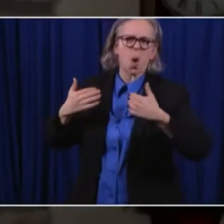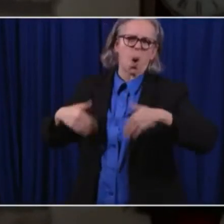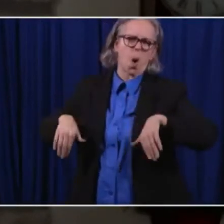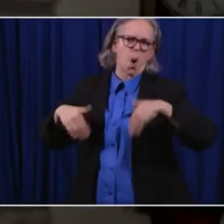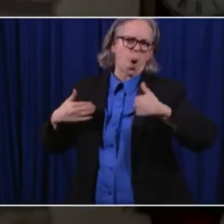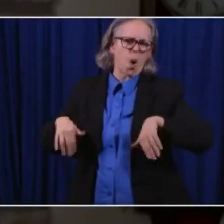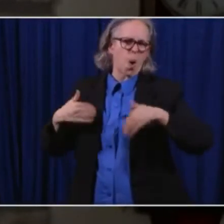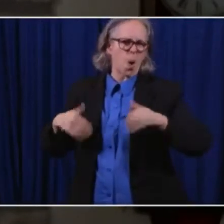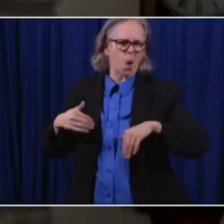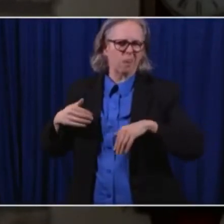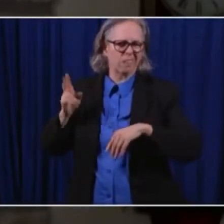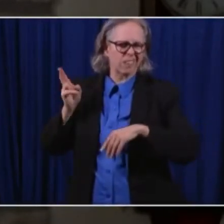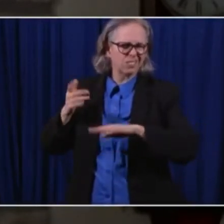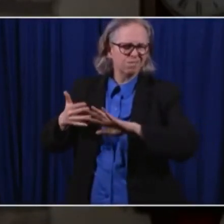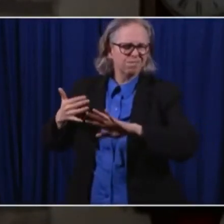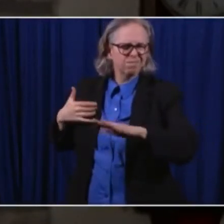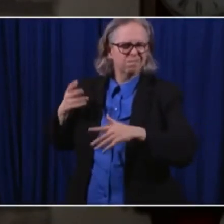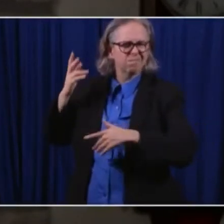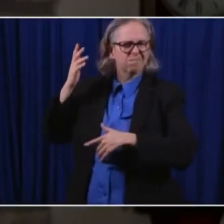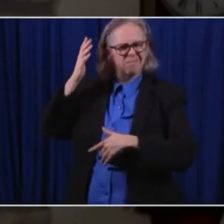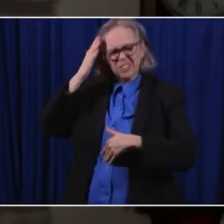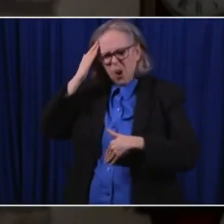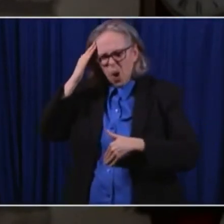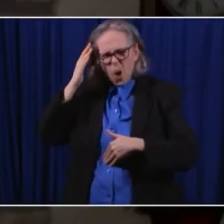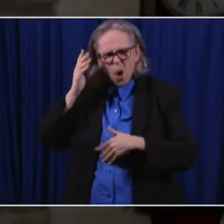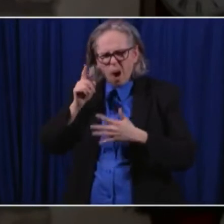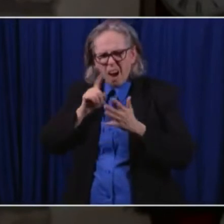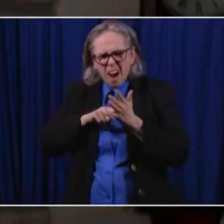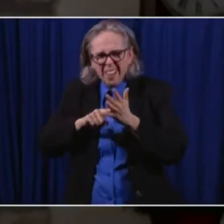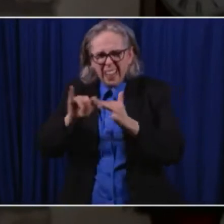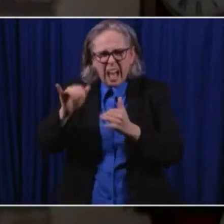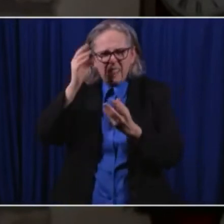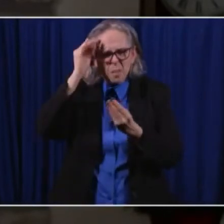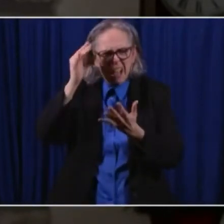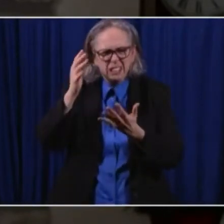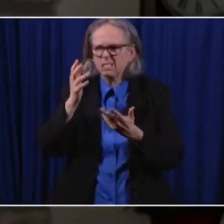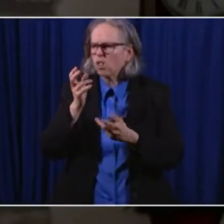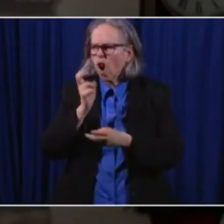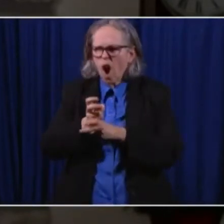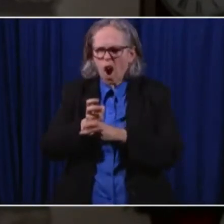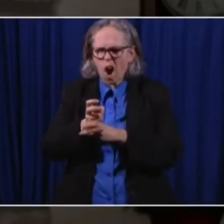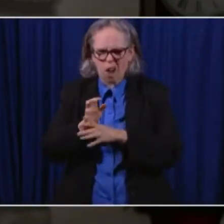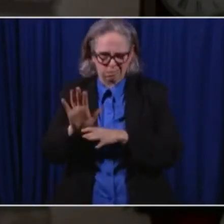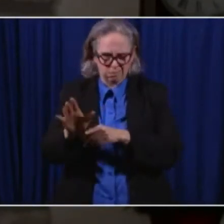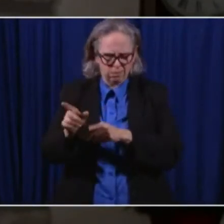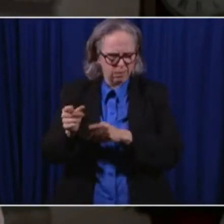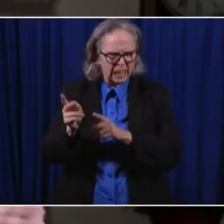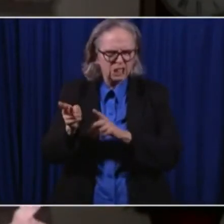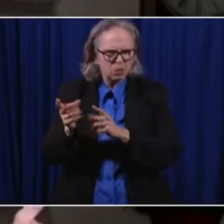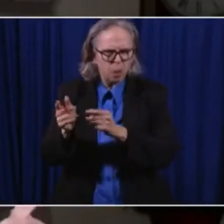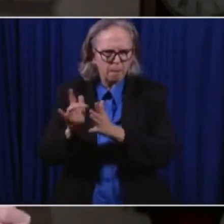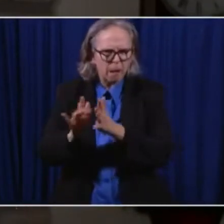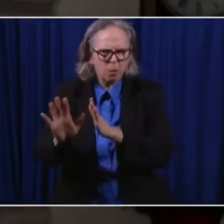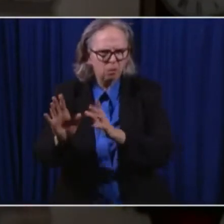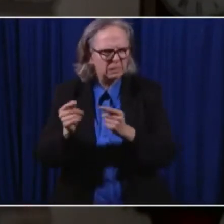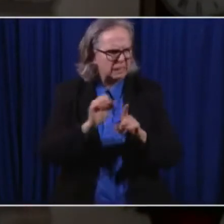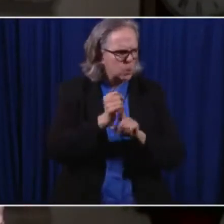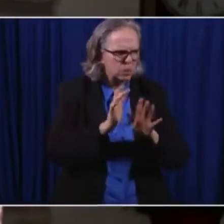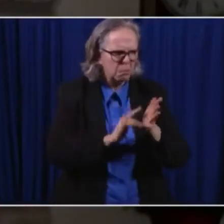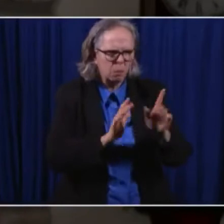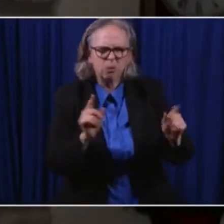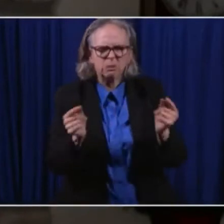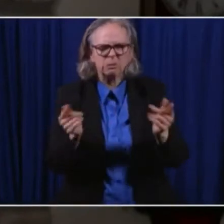that precise. And we're going to try, if we've got, different groups, if you meet a certain criteria, then we know